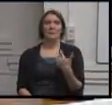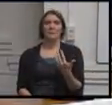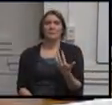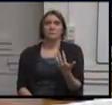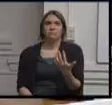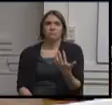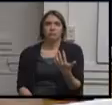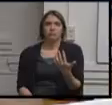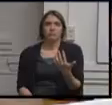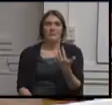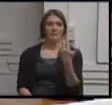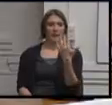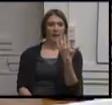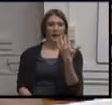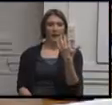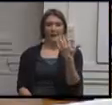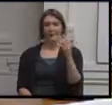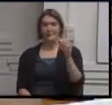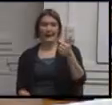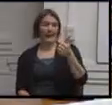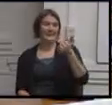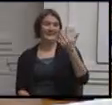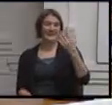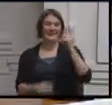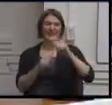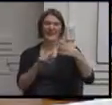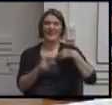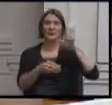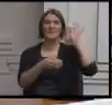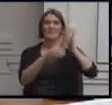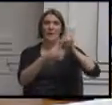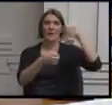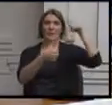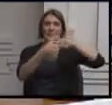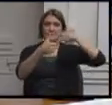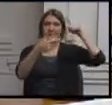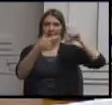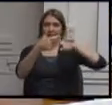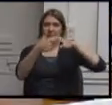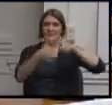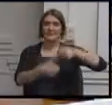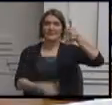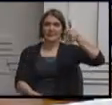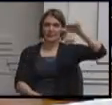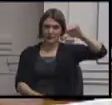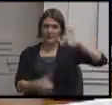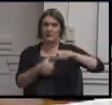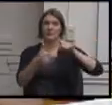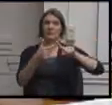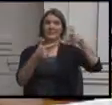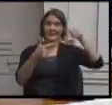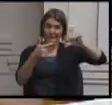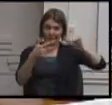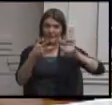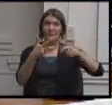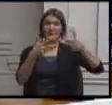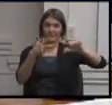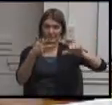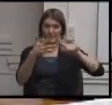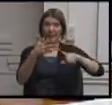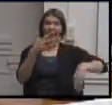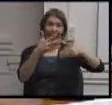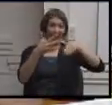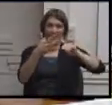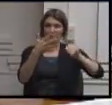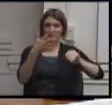10, 15, 20 items and voted on them one at a time. Are we going to cut this? Are we going to cut that? Are we going to cut this? Are we going to add this back